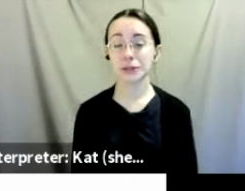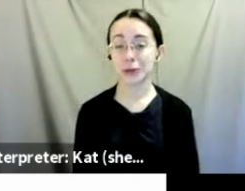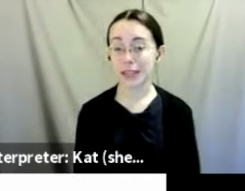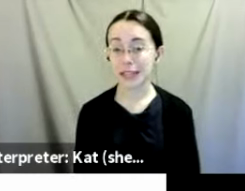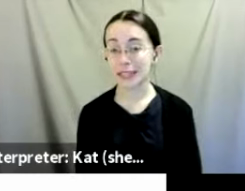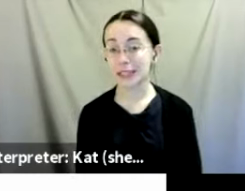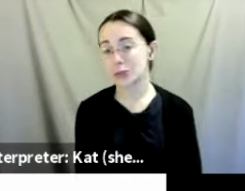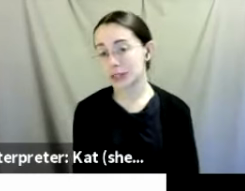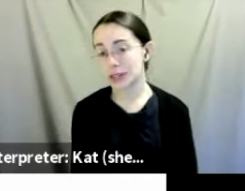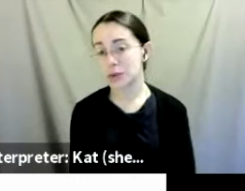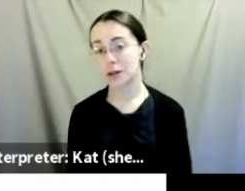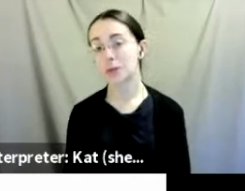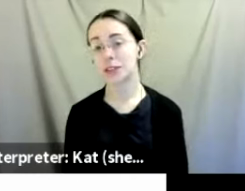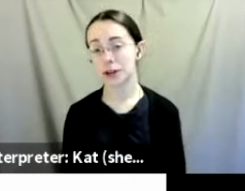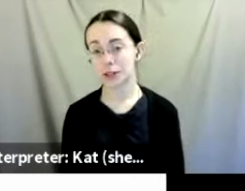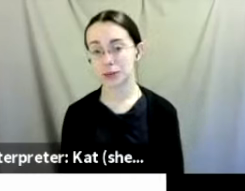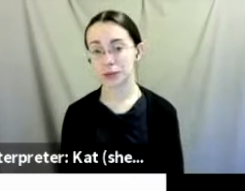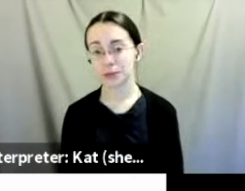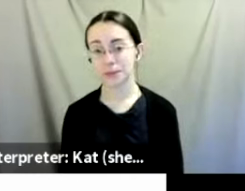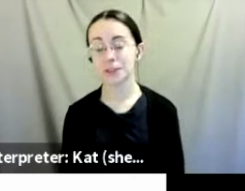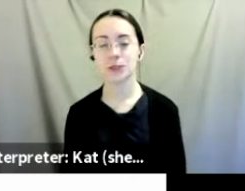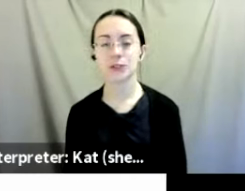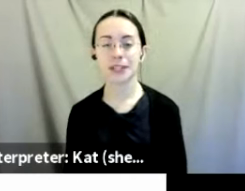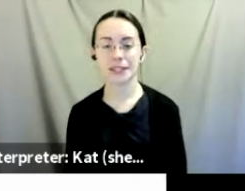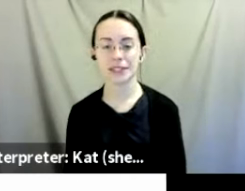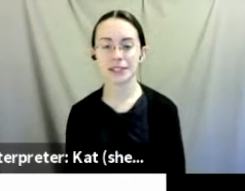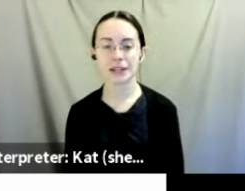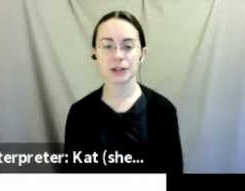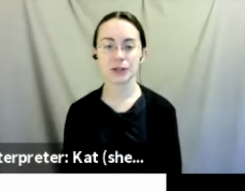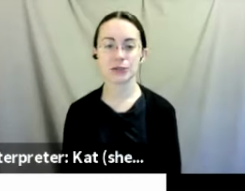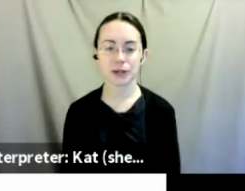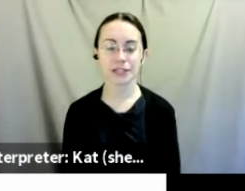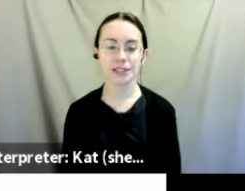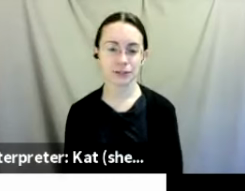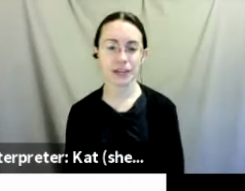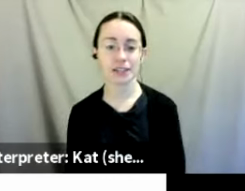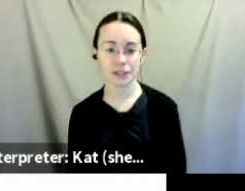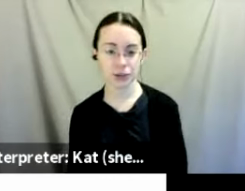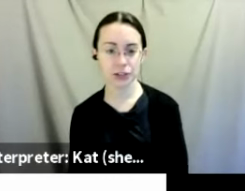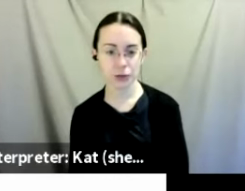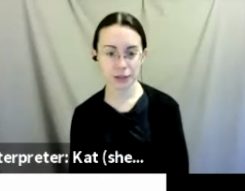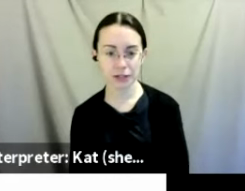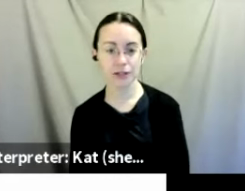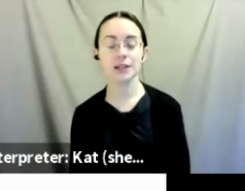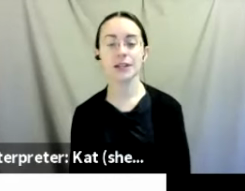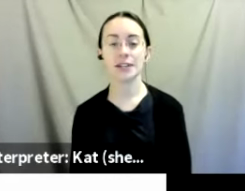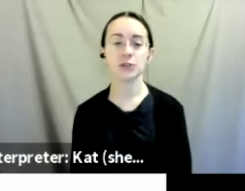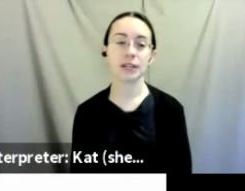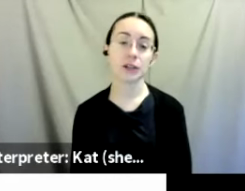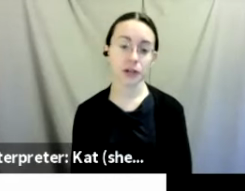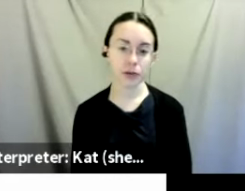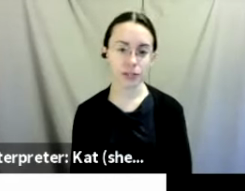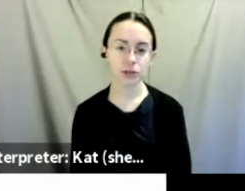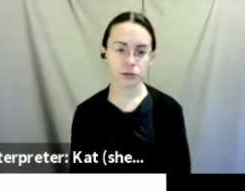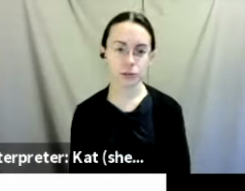That includes what they need, what they want, and what they've gone through. So in 2019, I interviewed 20 deaf ASL using women and